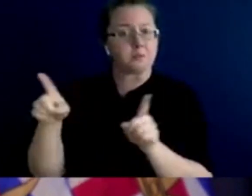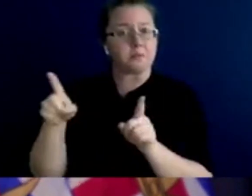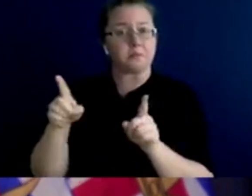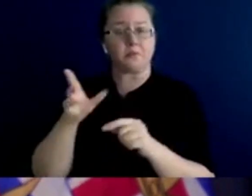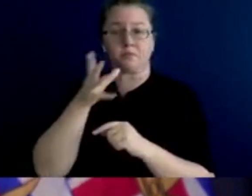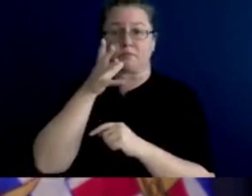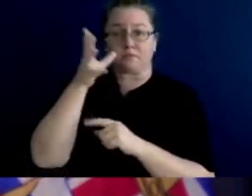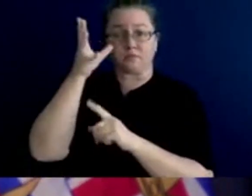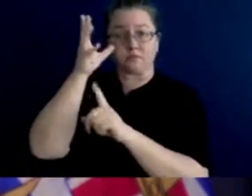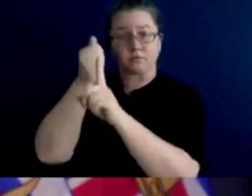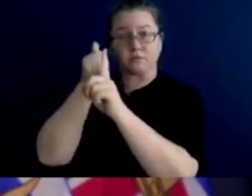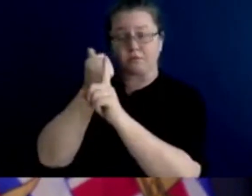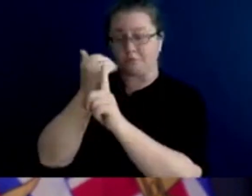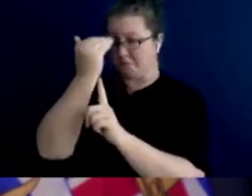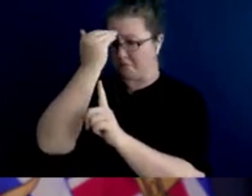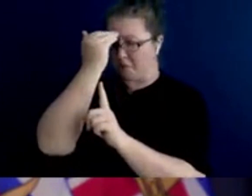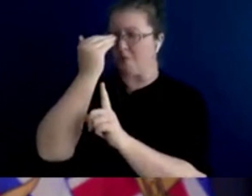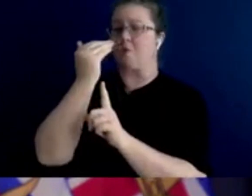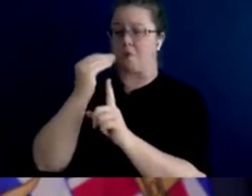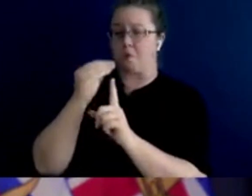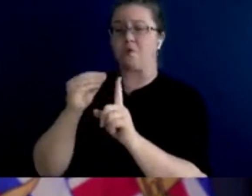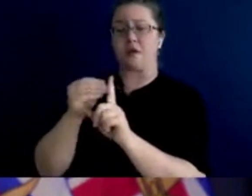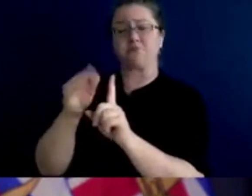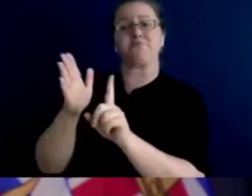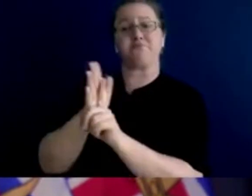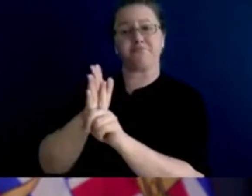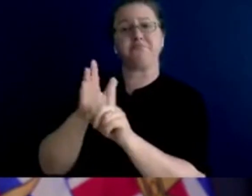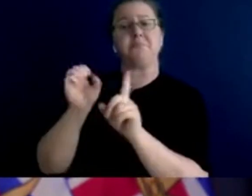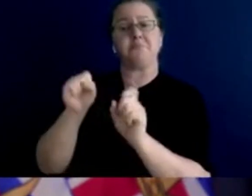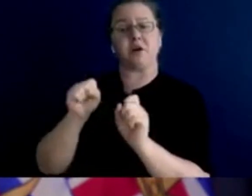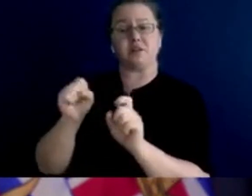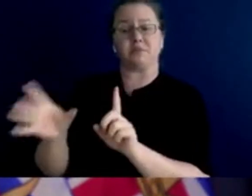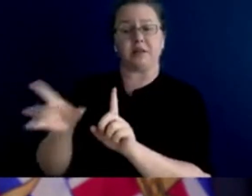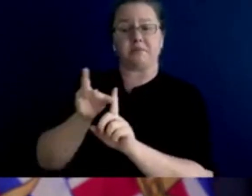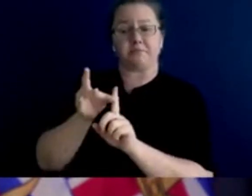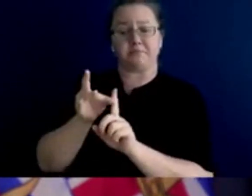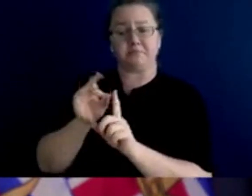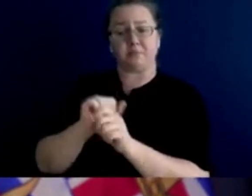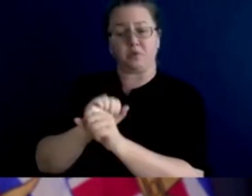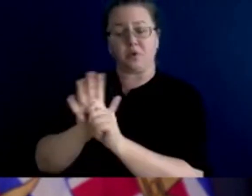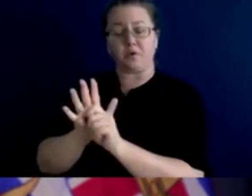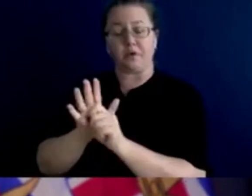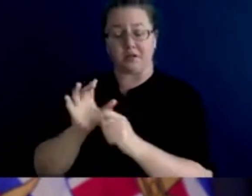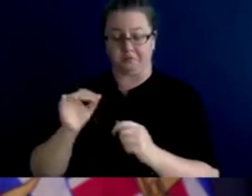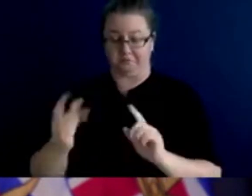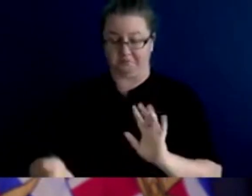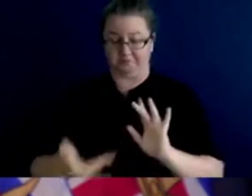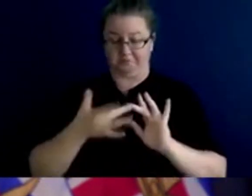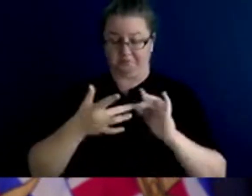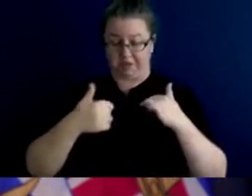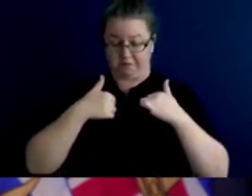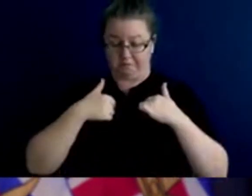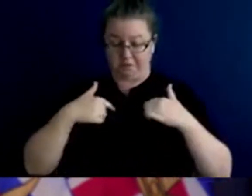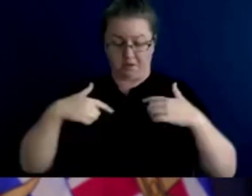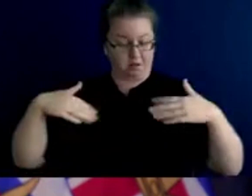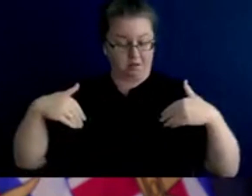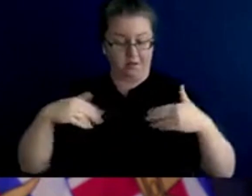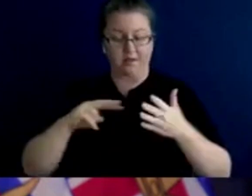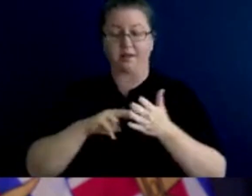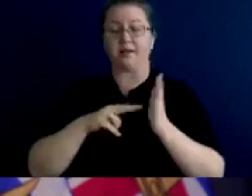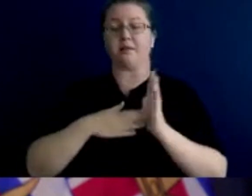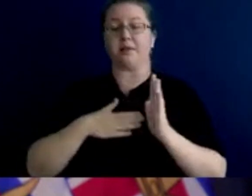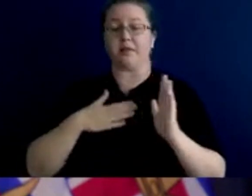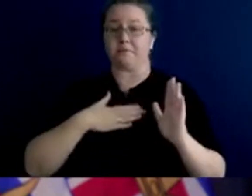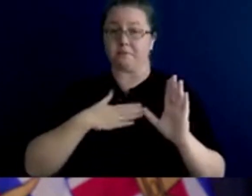matter what the circumstances. The schools reporting and the reporting on the health authorities and the BCCC websites